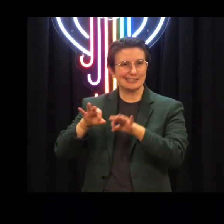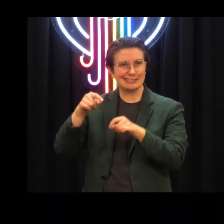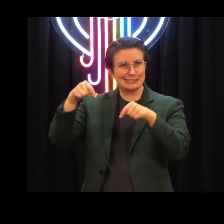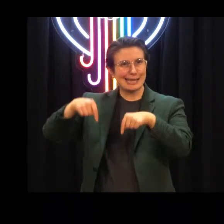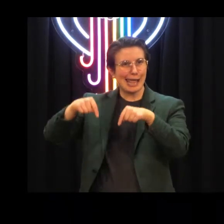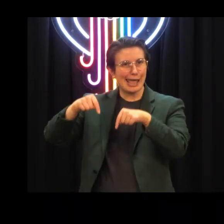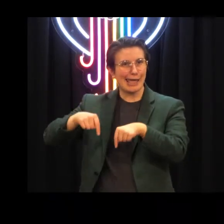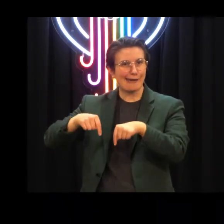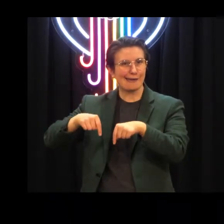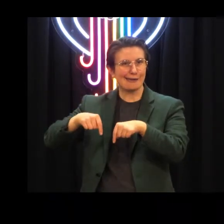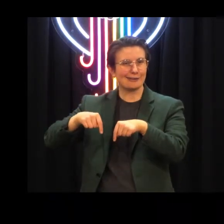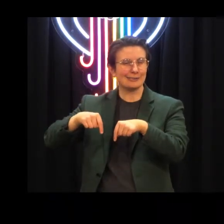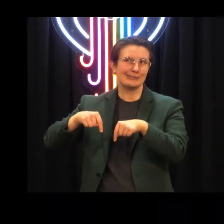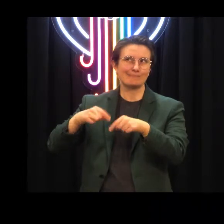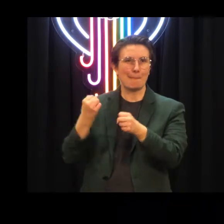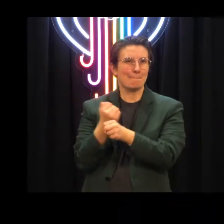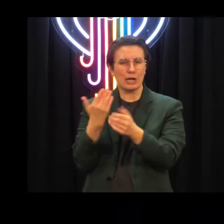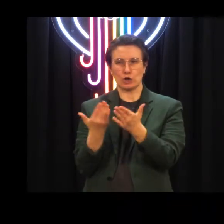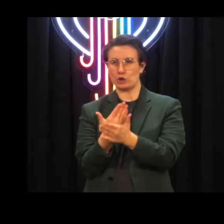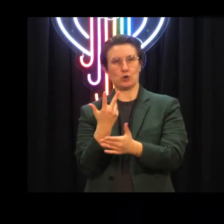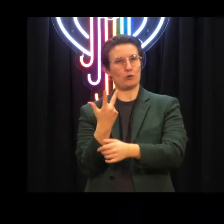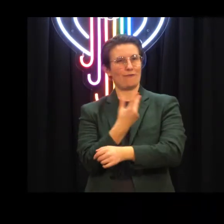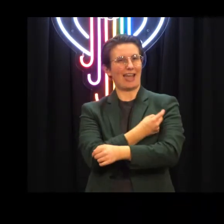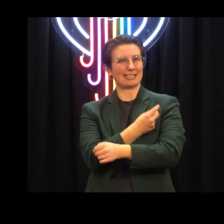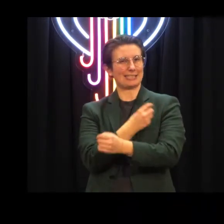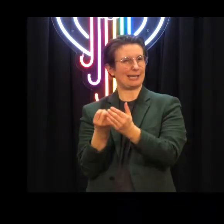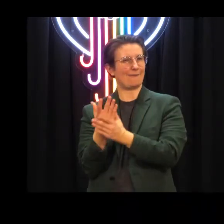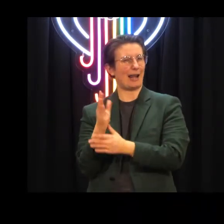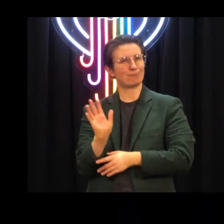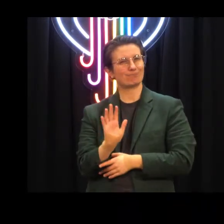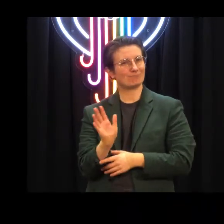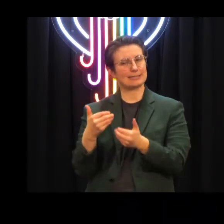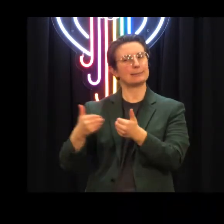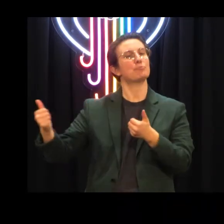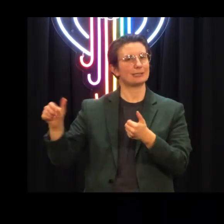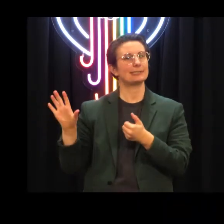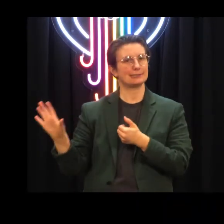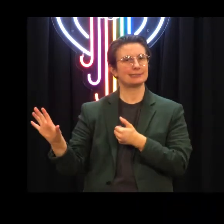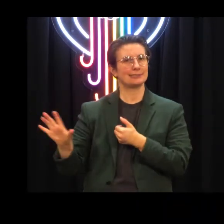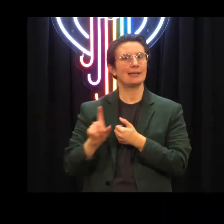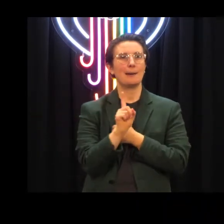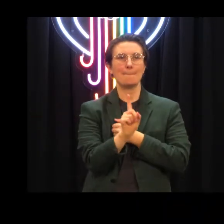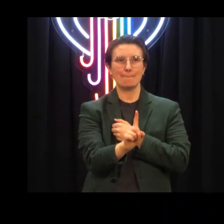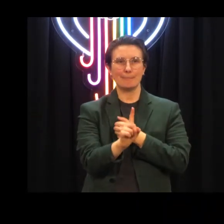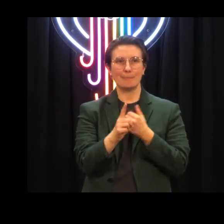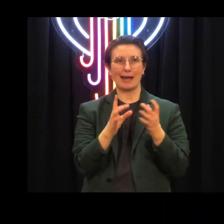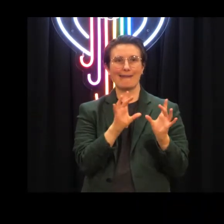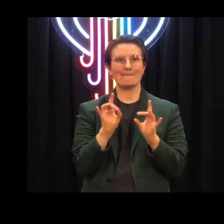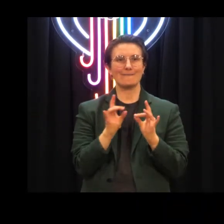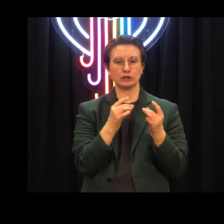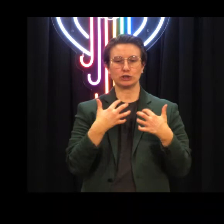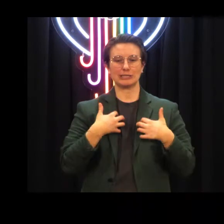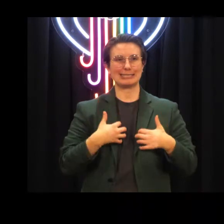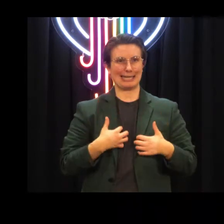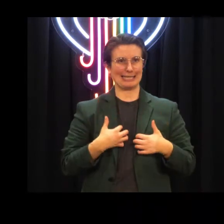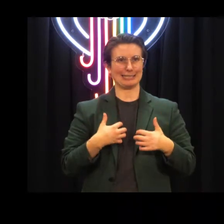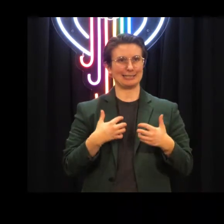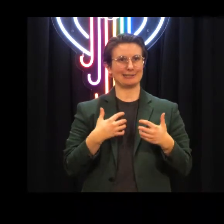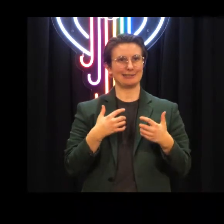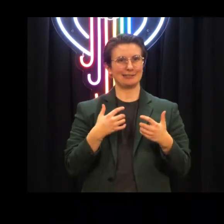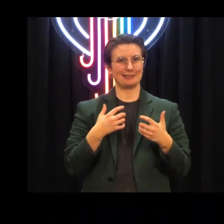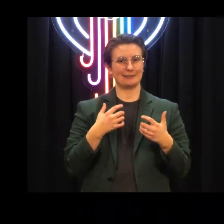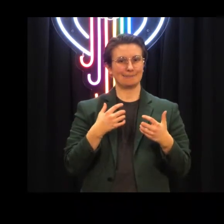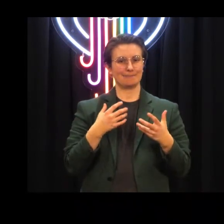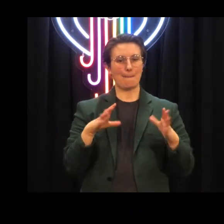be separate. That's for vaccine development. However, an infectious diseases platform like this will have